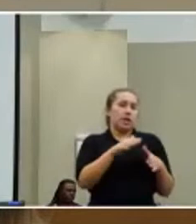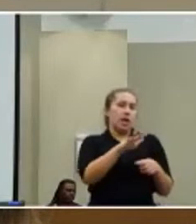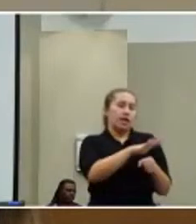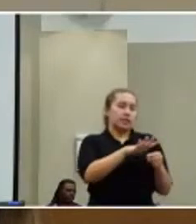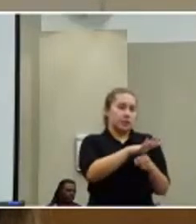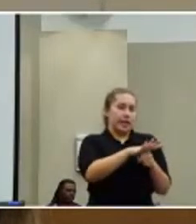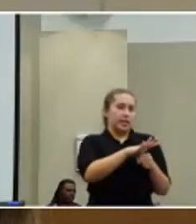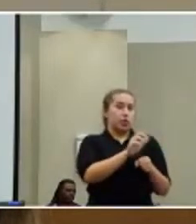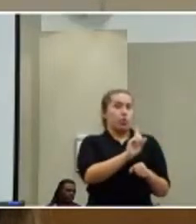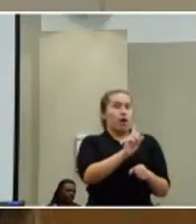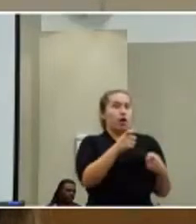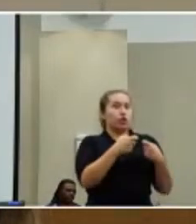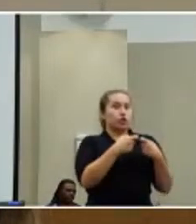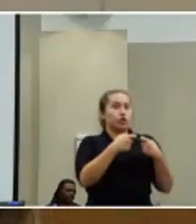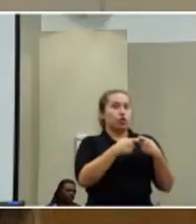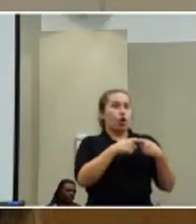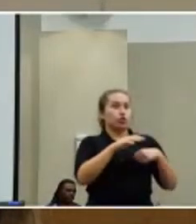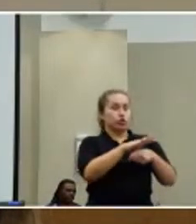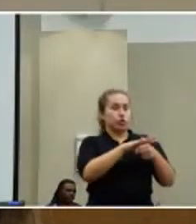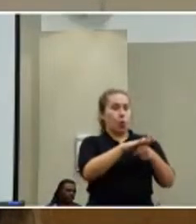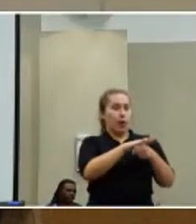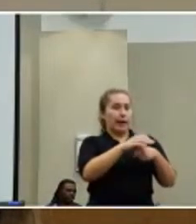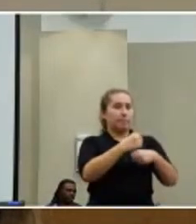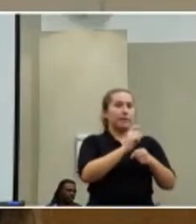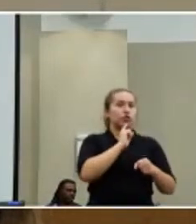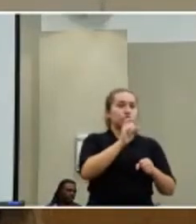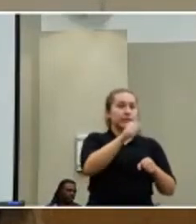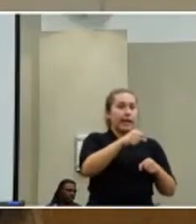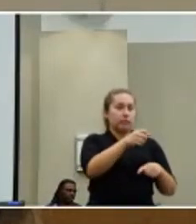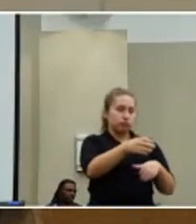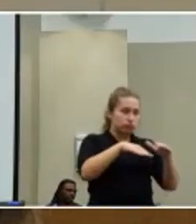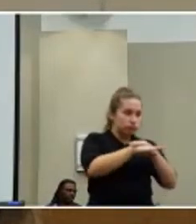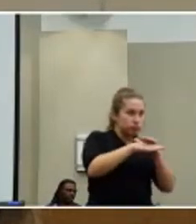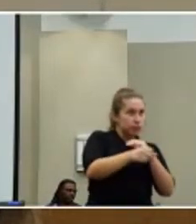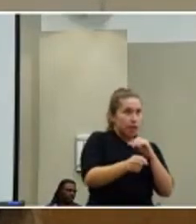the charger is located have sufficient